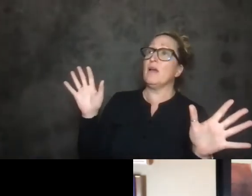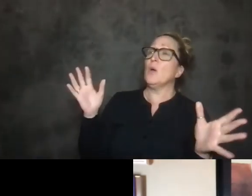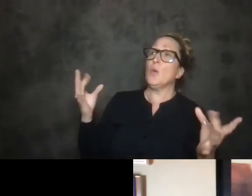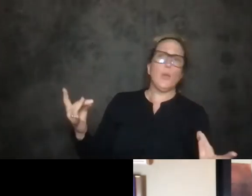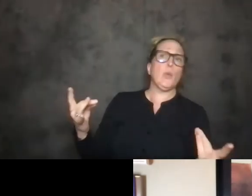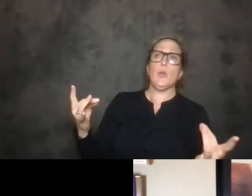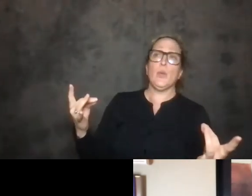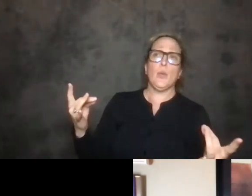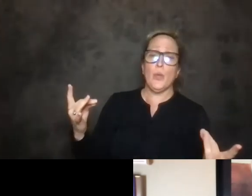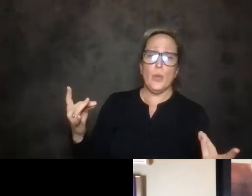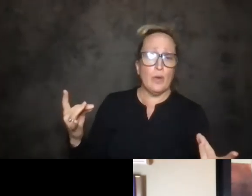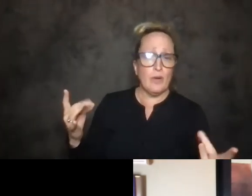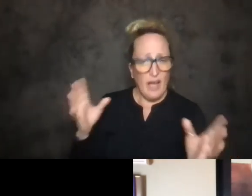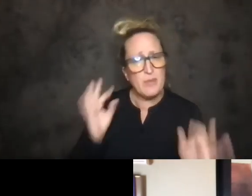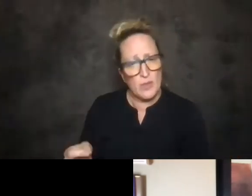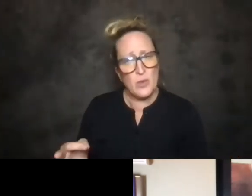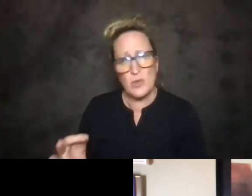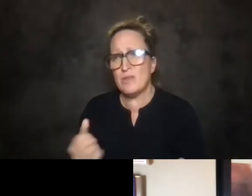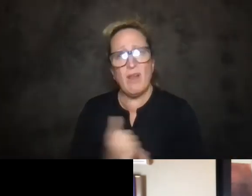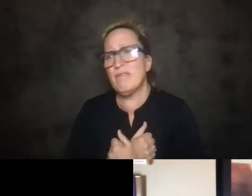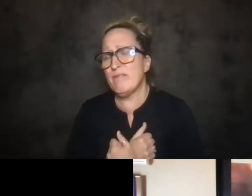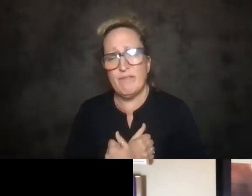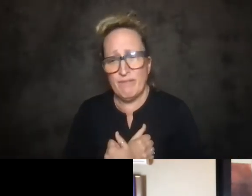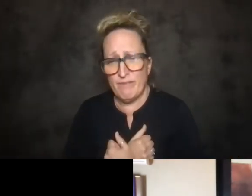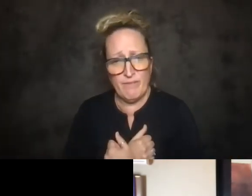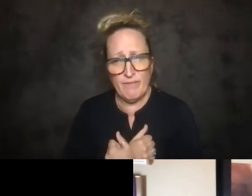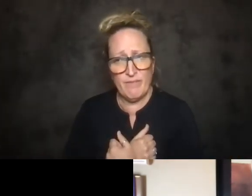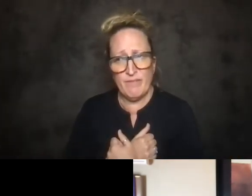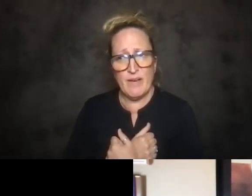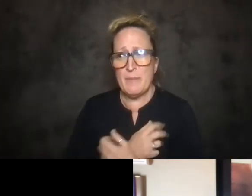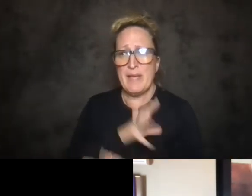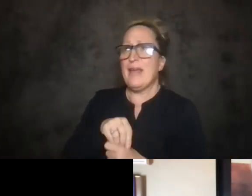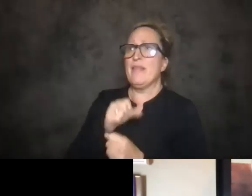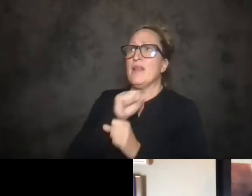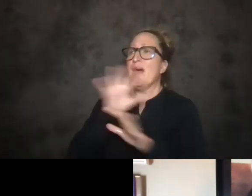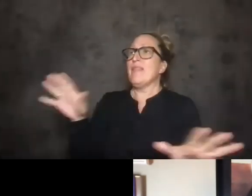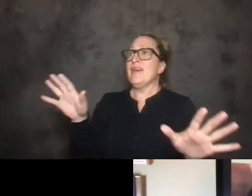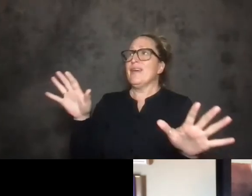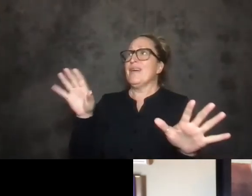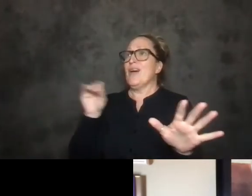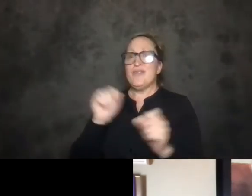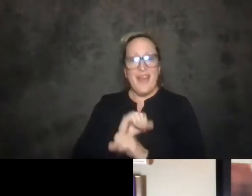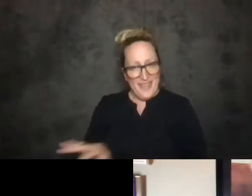absolutely love being in the nothing of nothing.